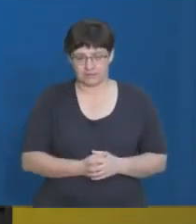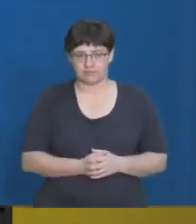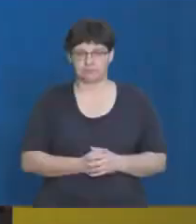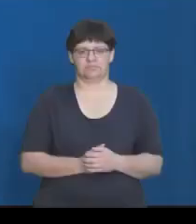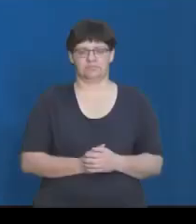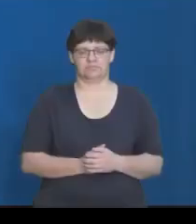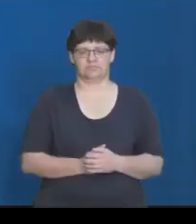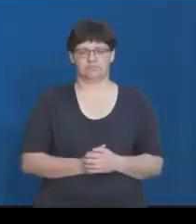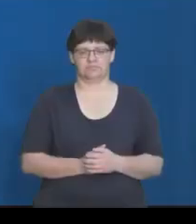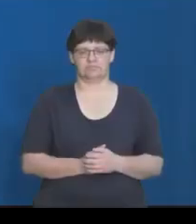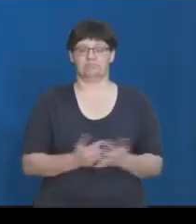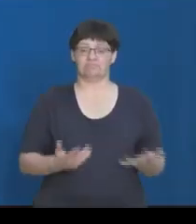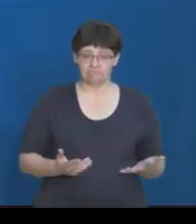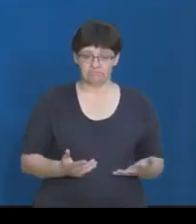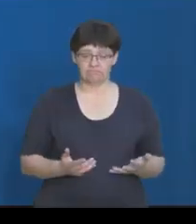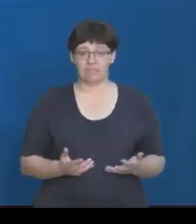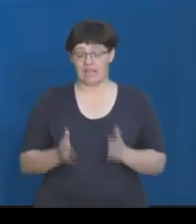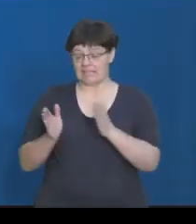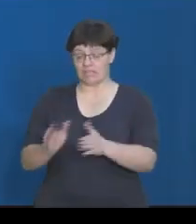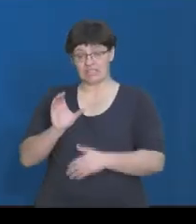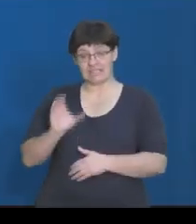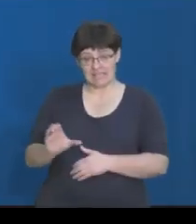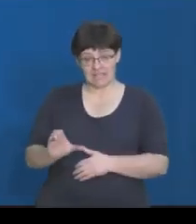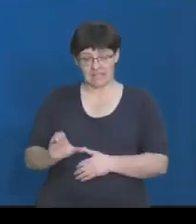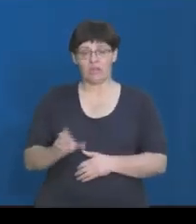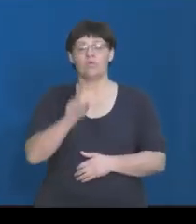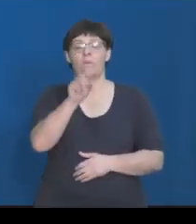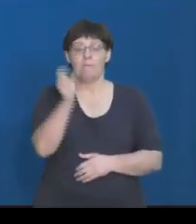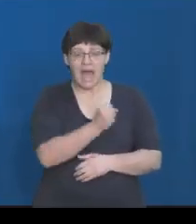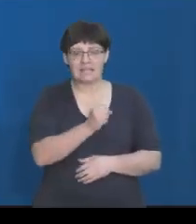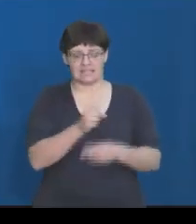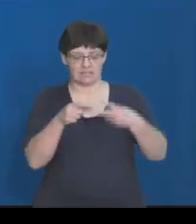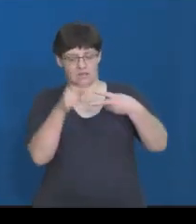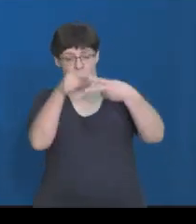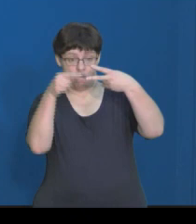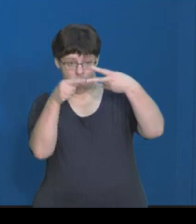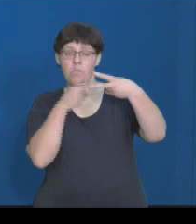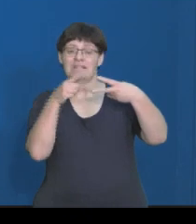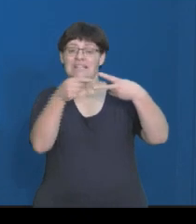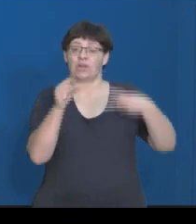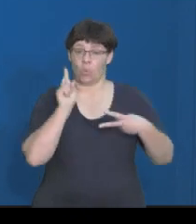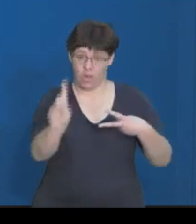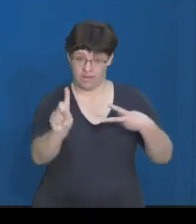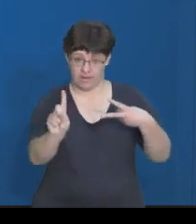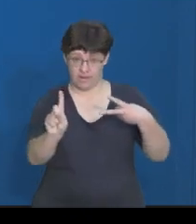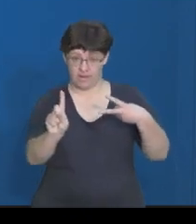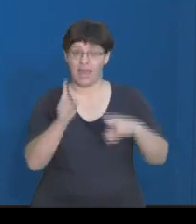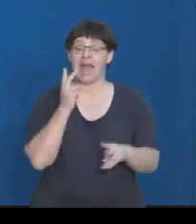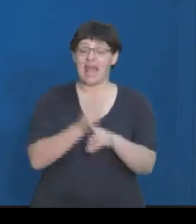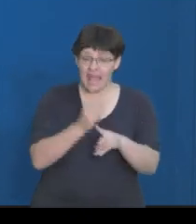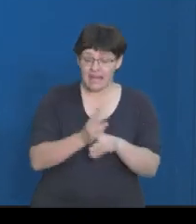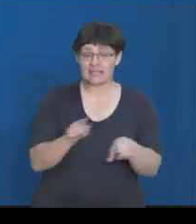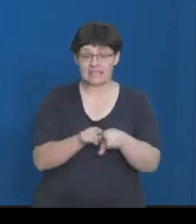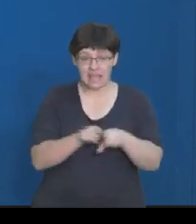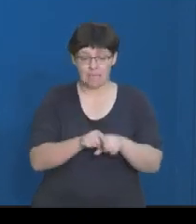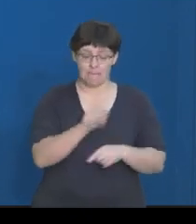you. Right, for your section C, you have to select one of the 2 questions. Again, like I said